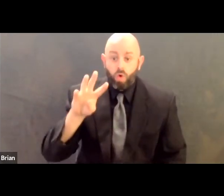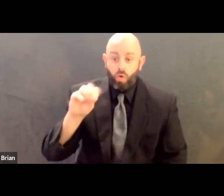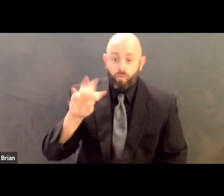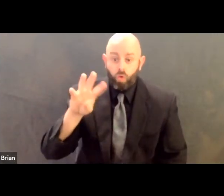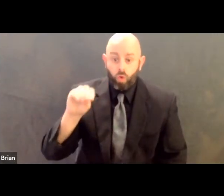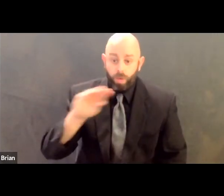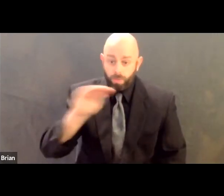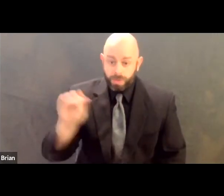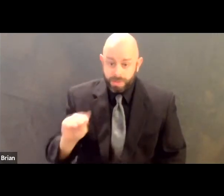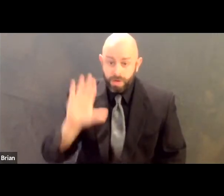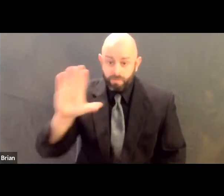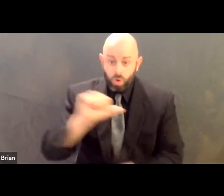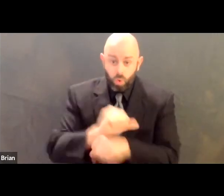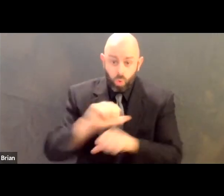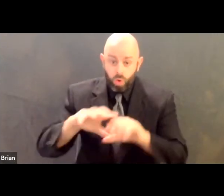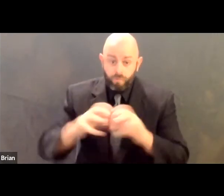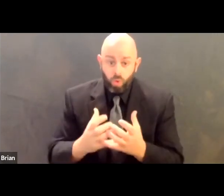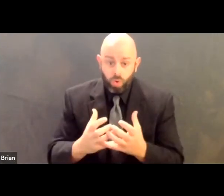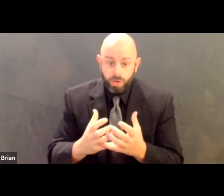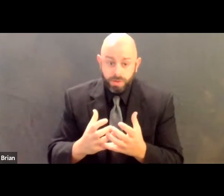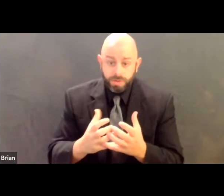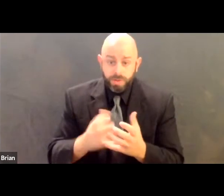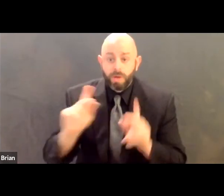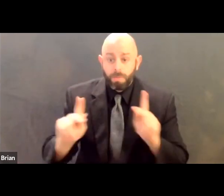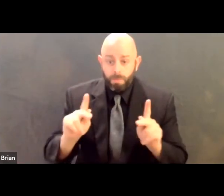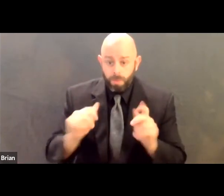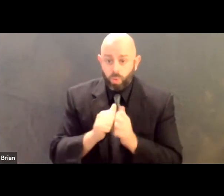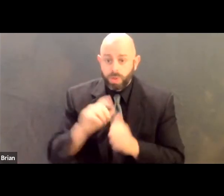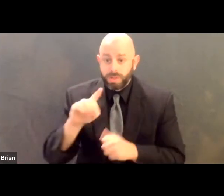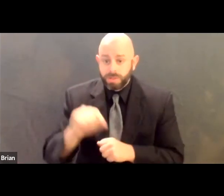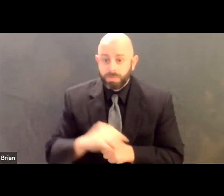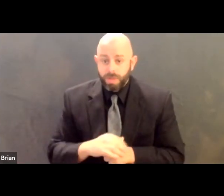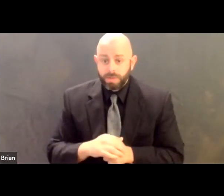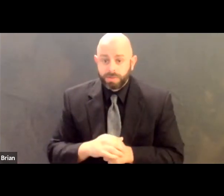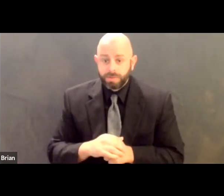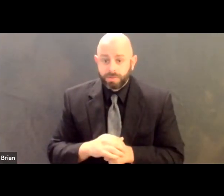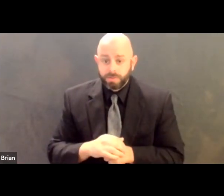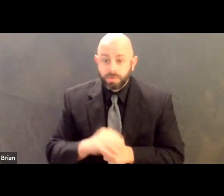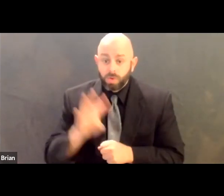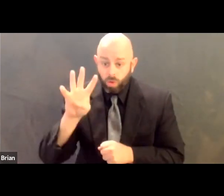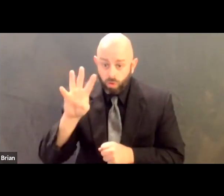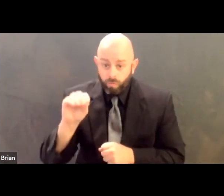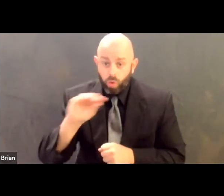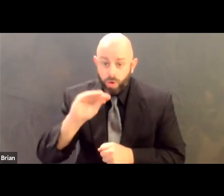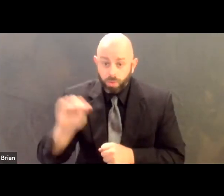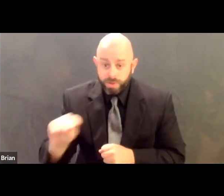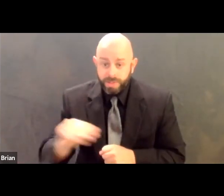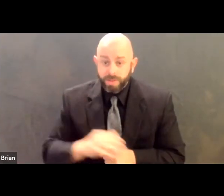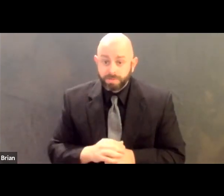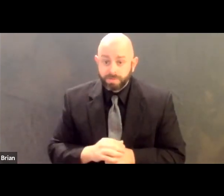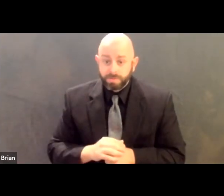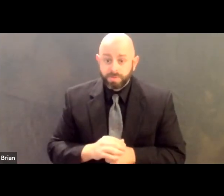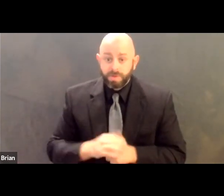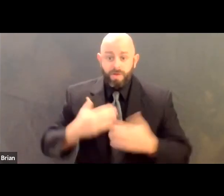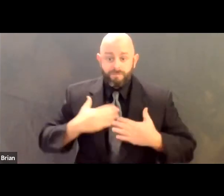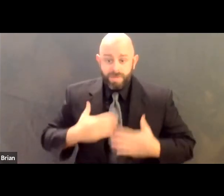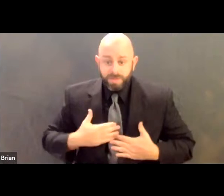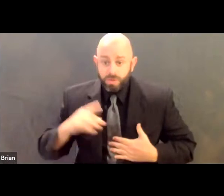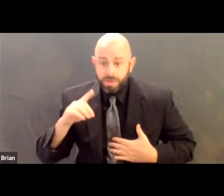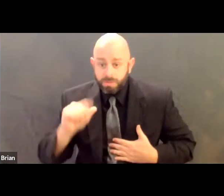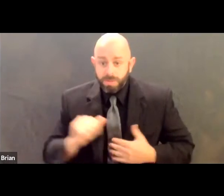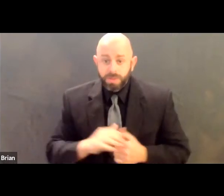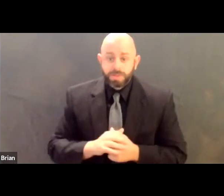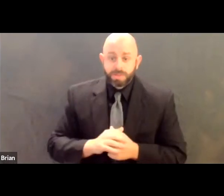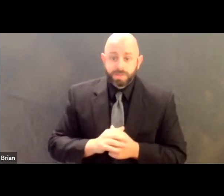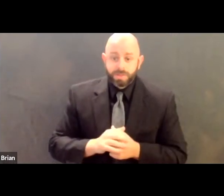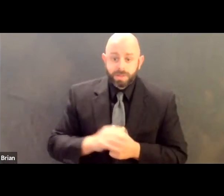their workforce were persons with disabilities. 40%. Physical disabilities, intellectual disabilities,